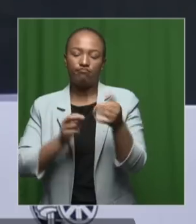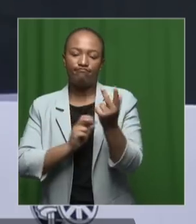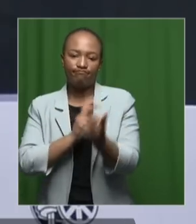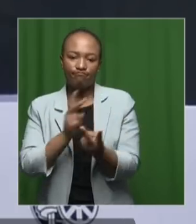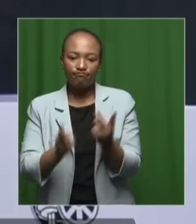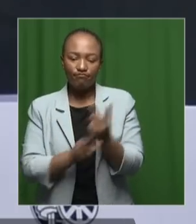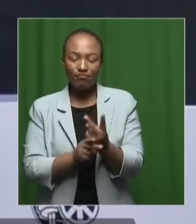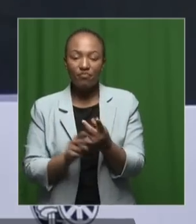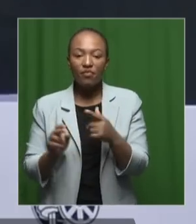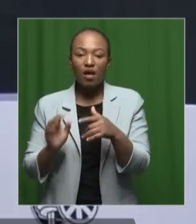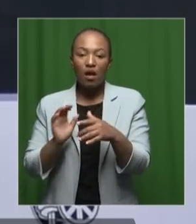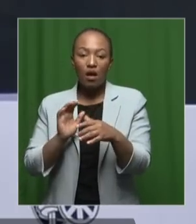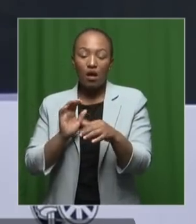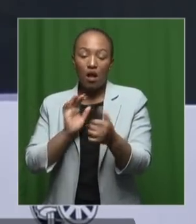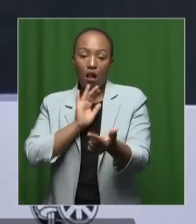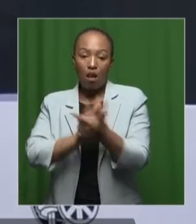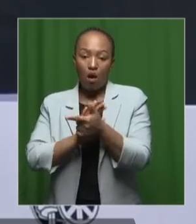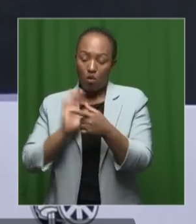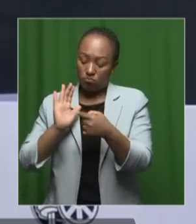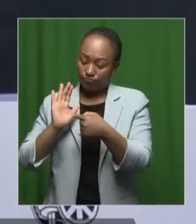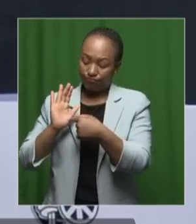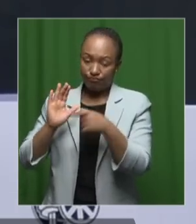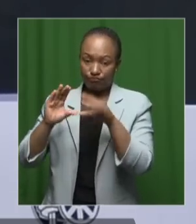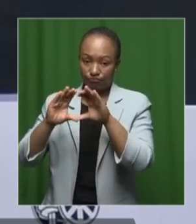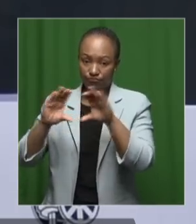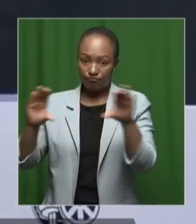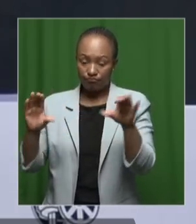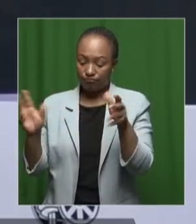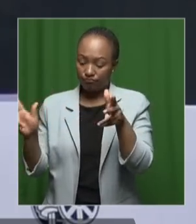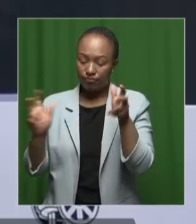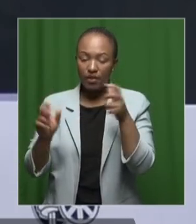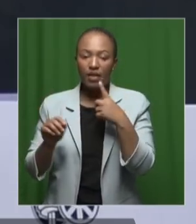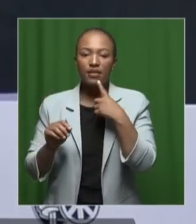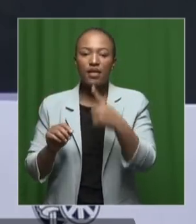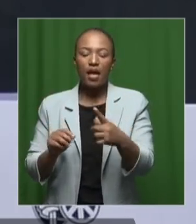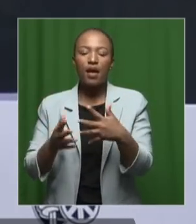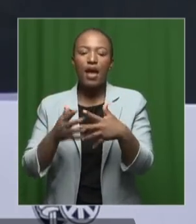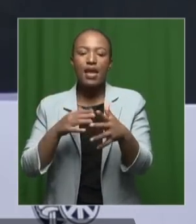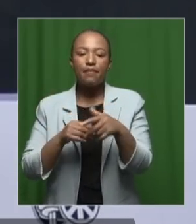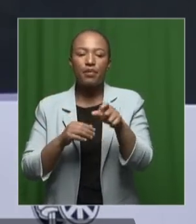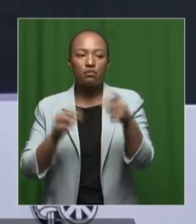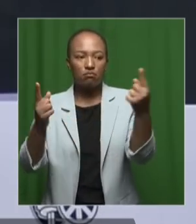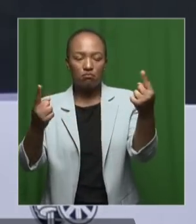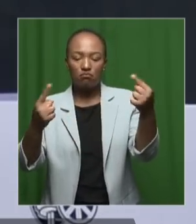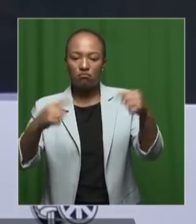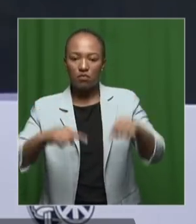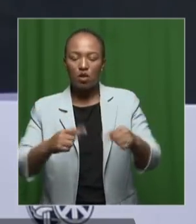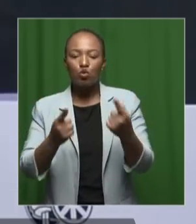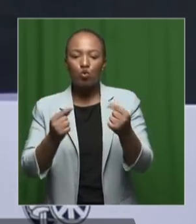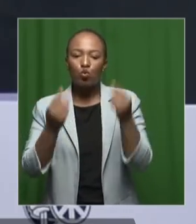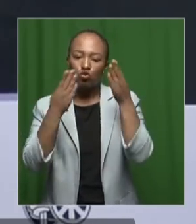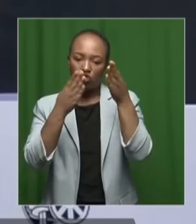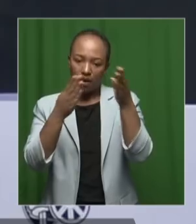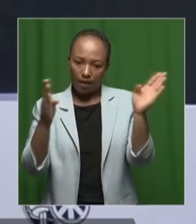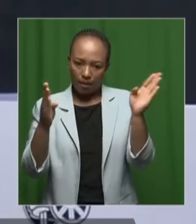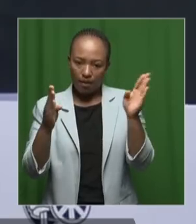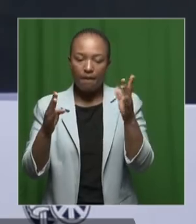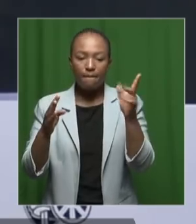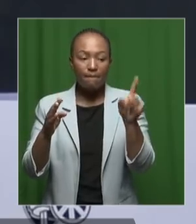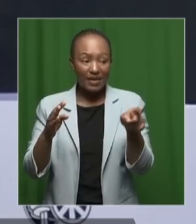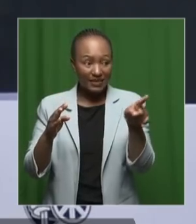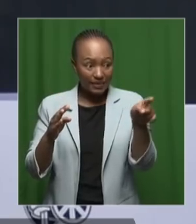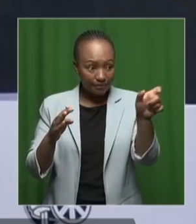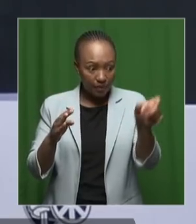says anybody who must come and do general work, even with documentation, must go to the Department of